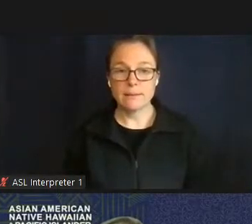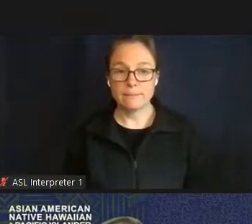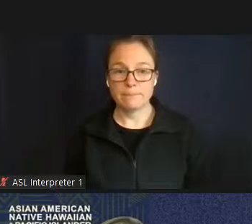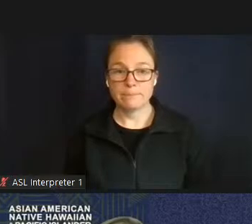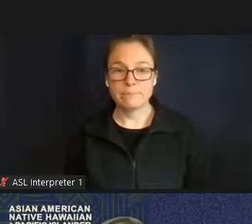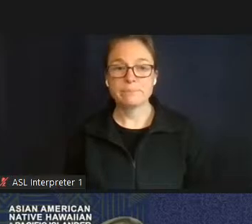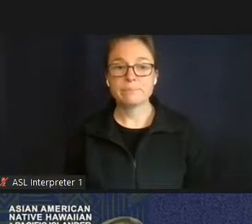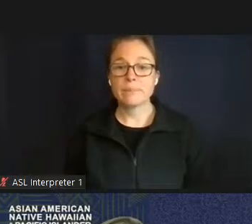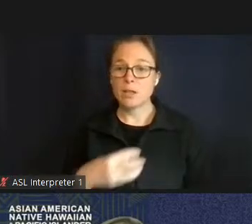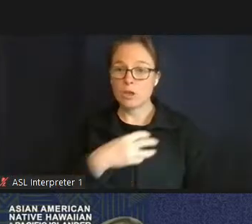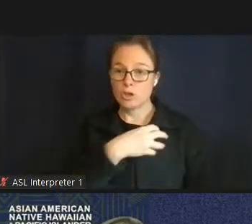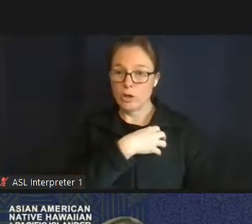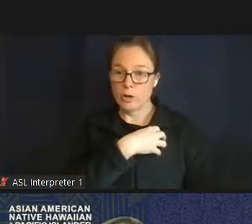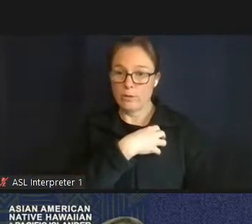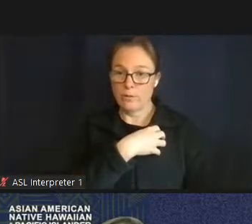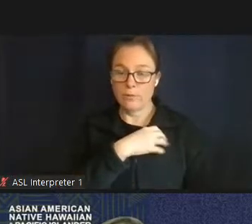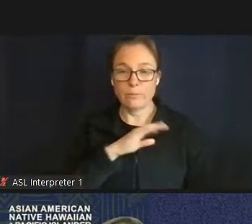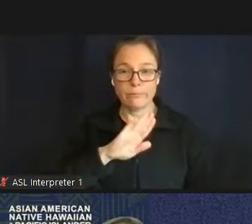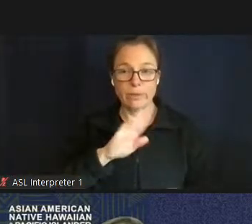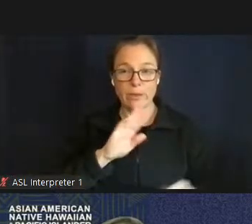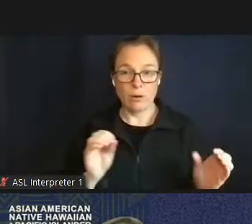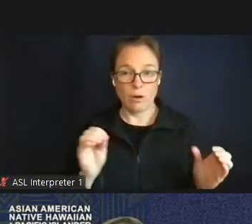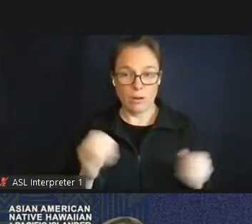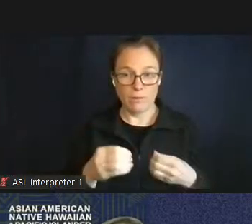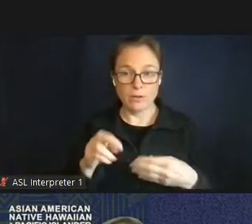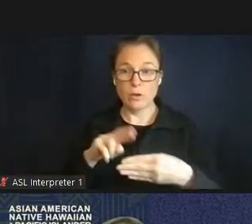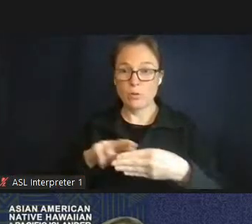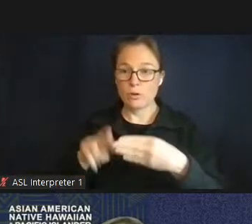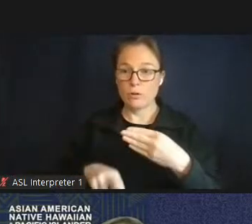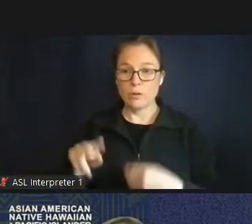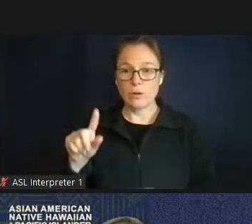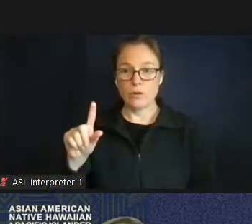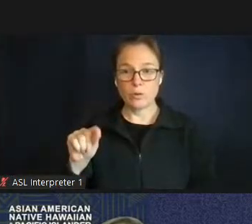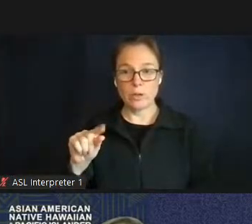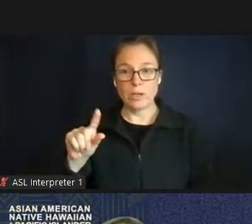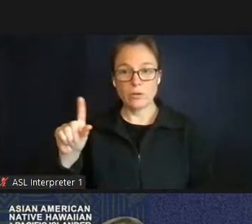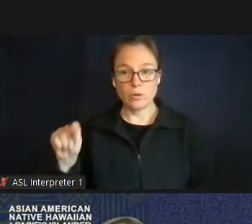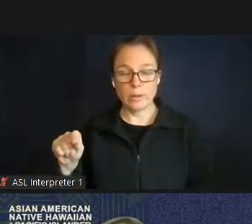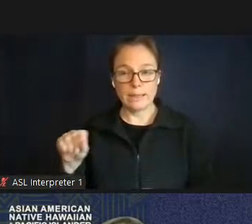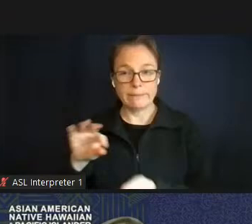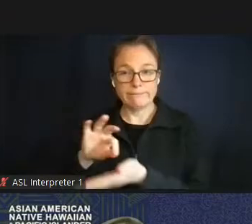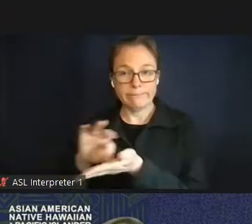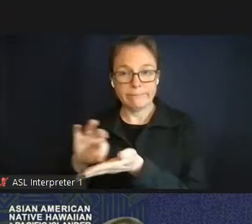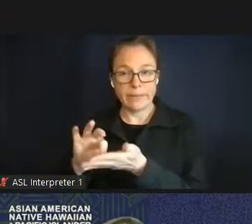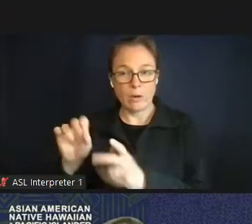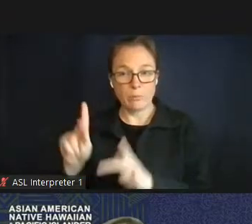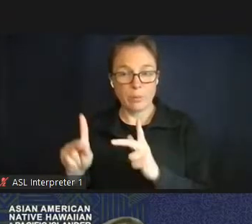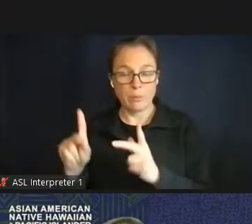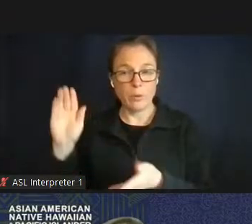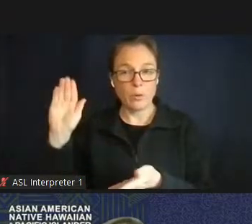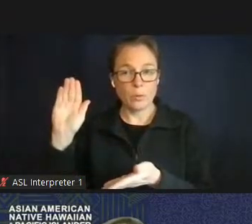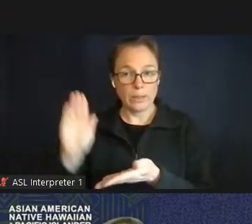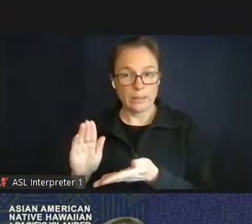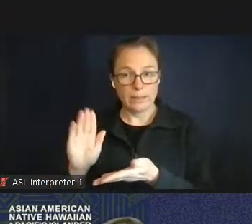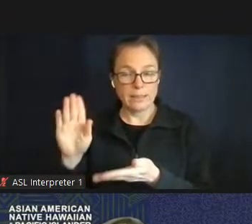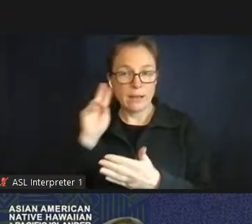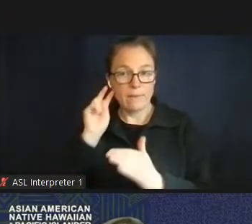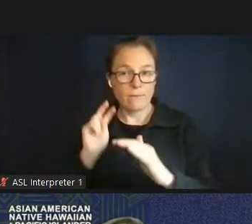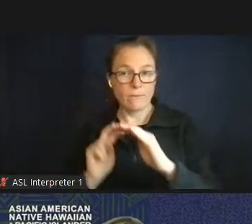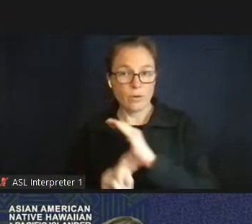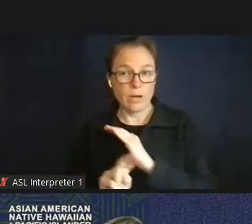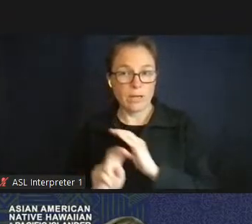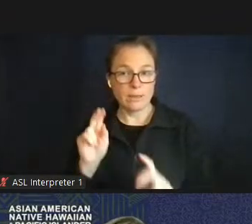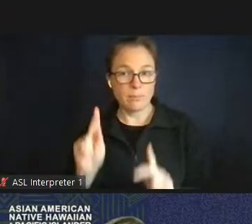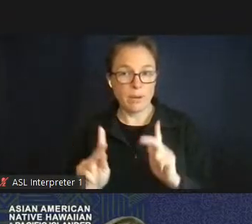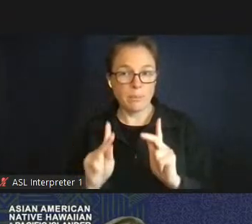The Sheriff's Office. The results of the 2020 census reduced the fiscal year 2021 forecasted population